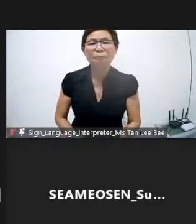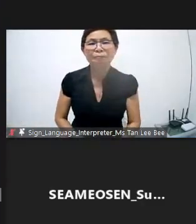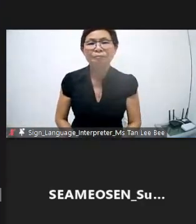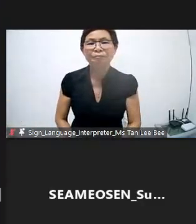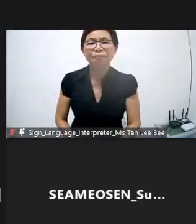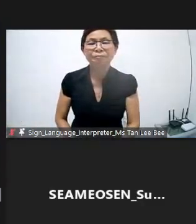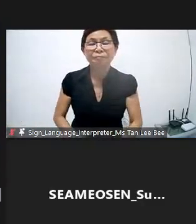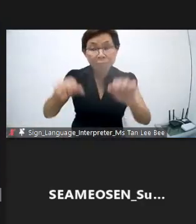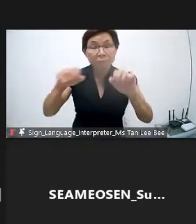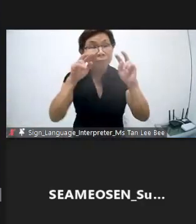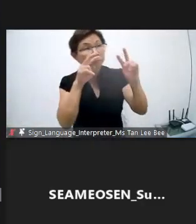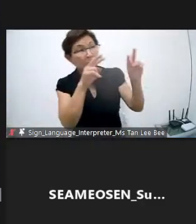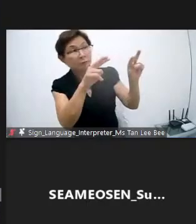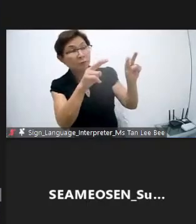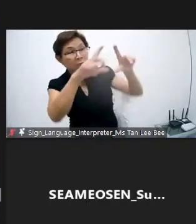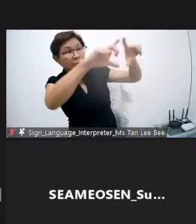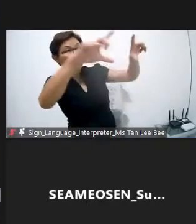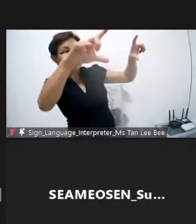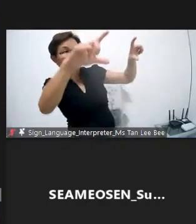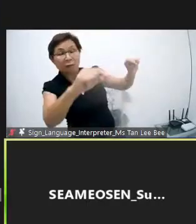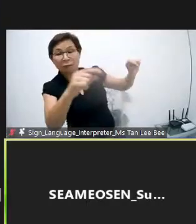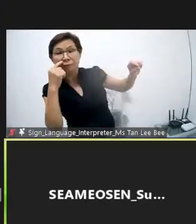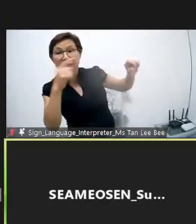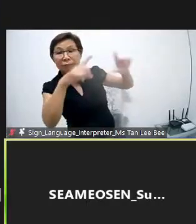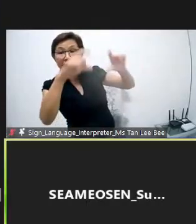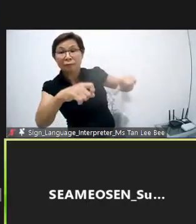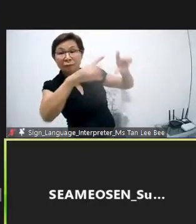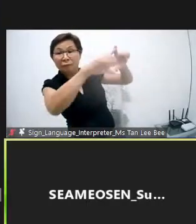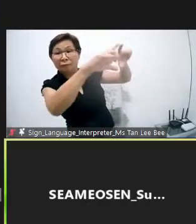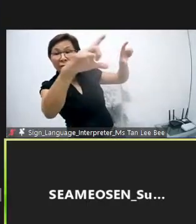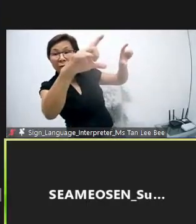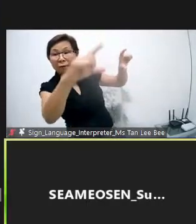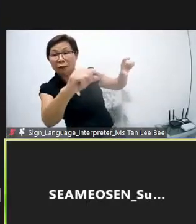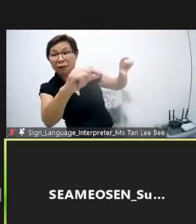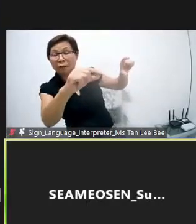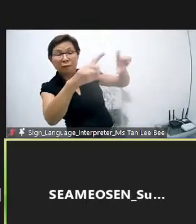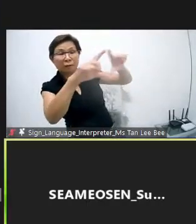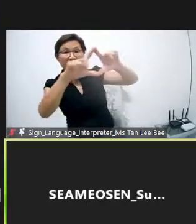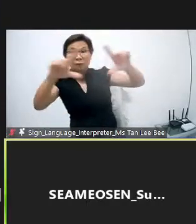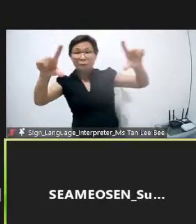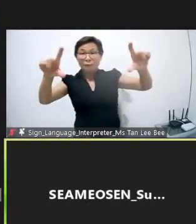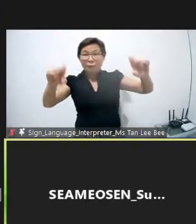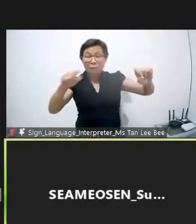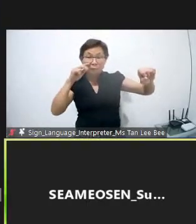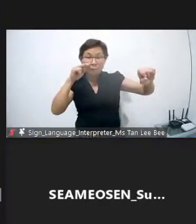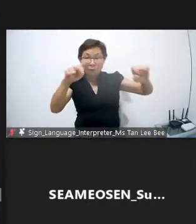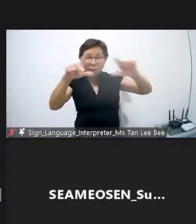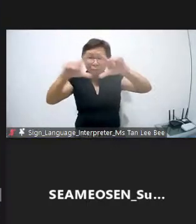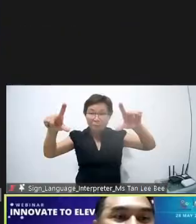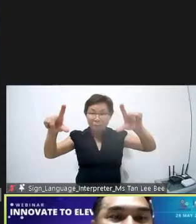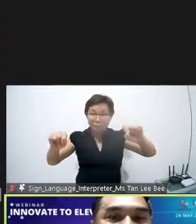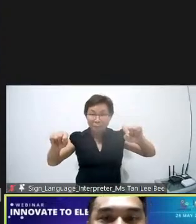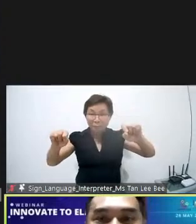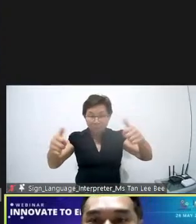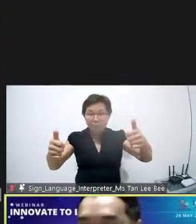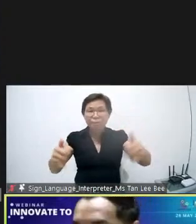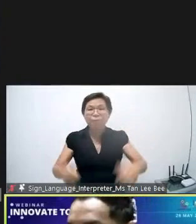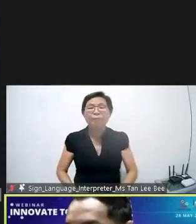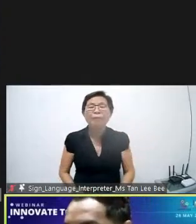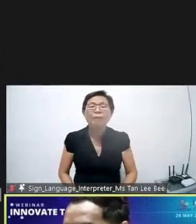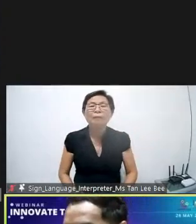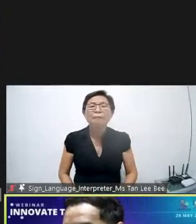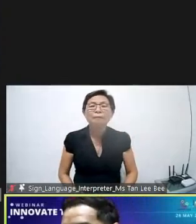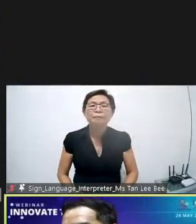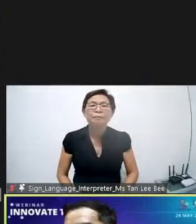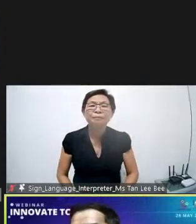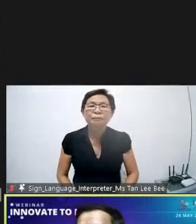Okay, can you see my slides, Madam? Yes, yeah, we can see your slide, Doctor. Okay, thank you. Before I proceed